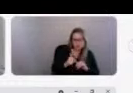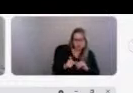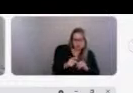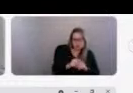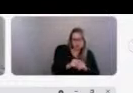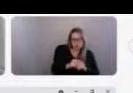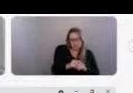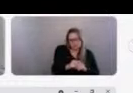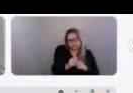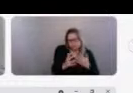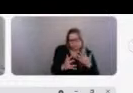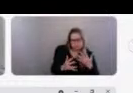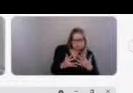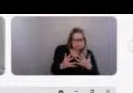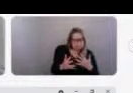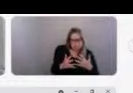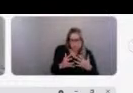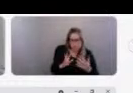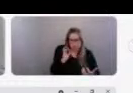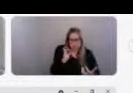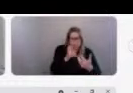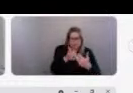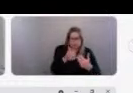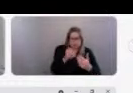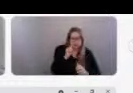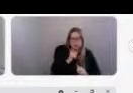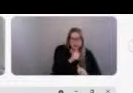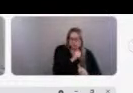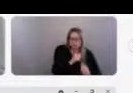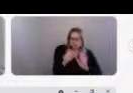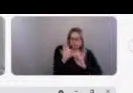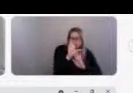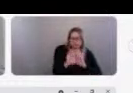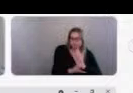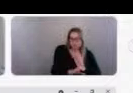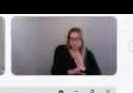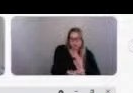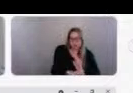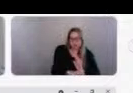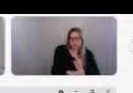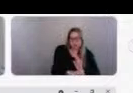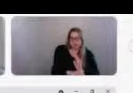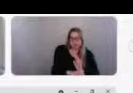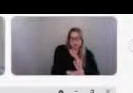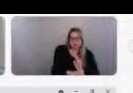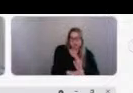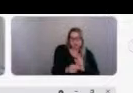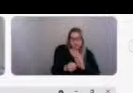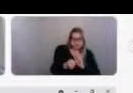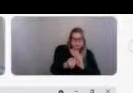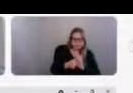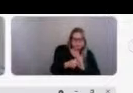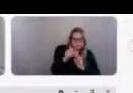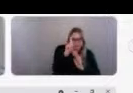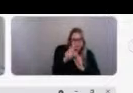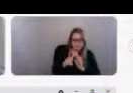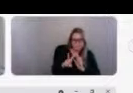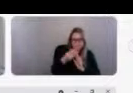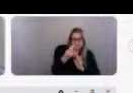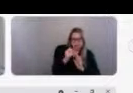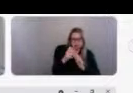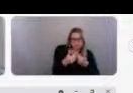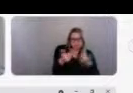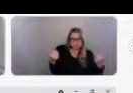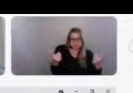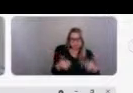um adhering to the constitution um it also cuts hoas in half and